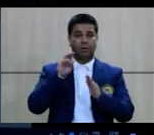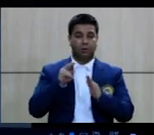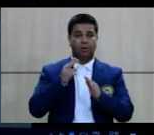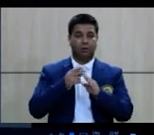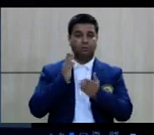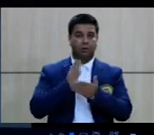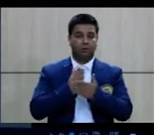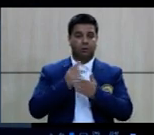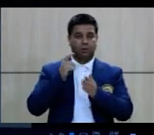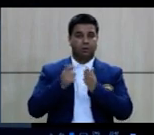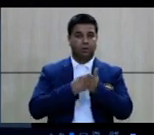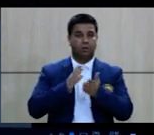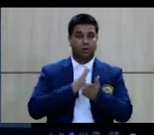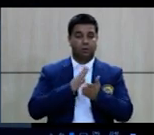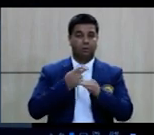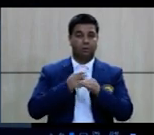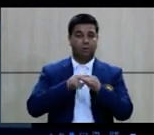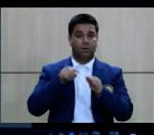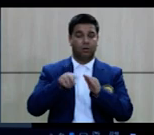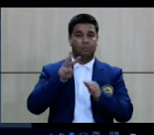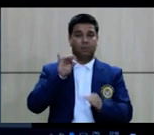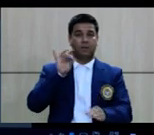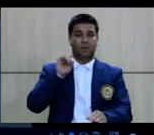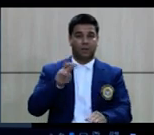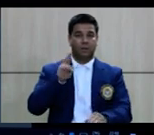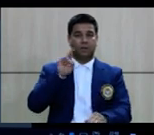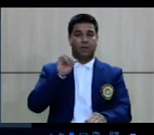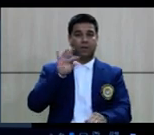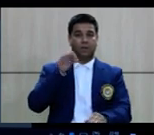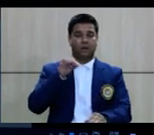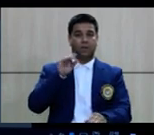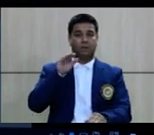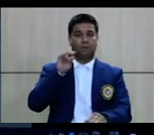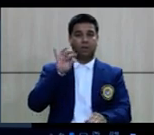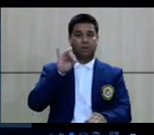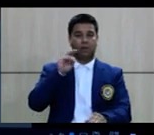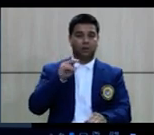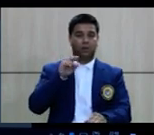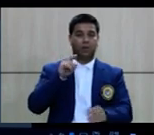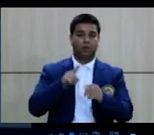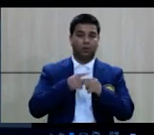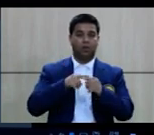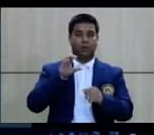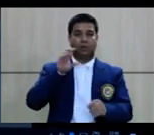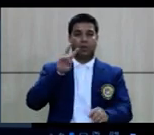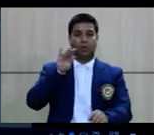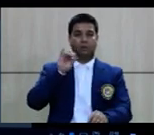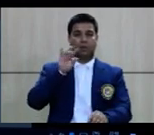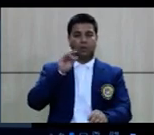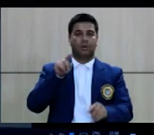borligini aniqladik. Demak, bu mineral o'g'itimiz kaliy xlorid yoki silvinit minerali deb